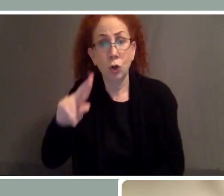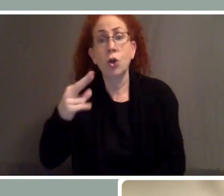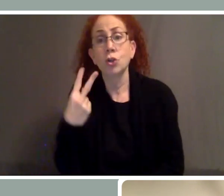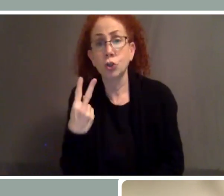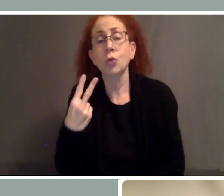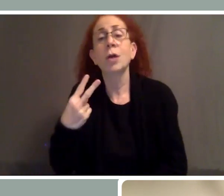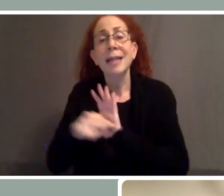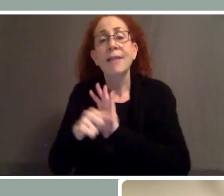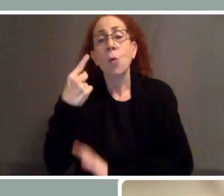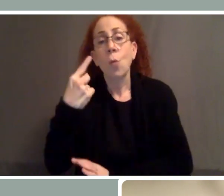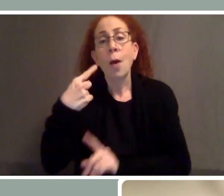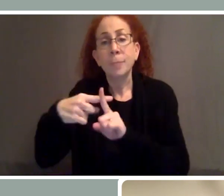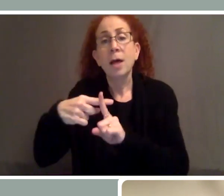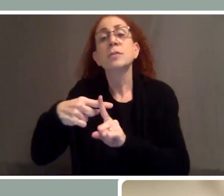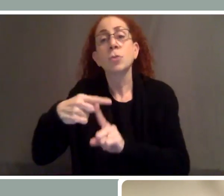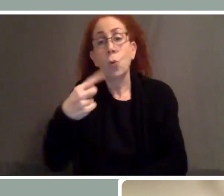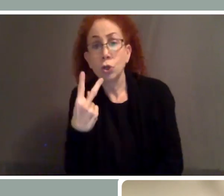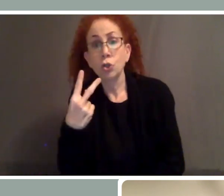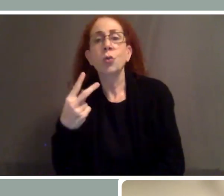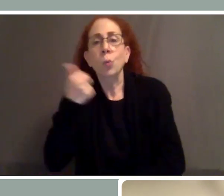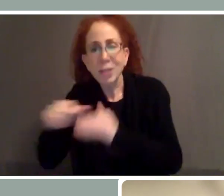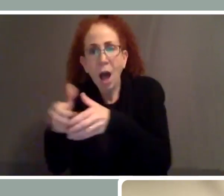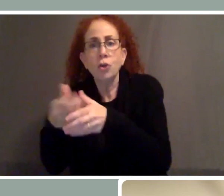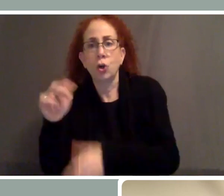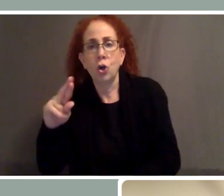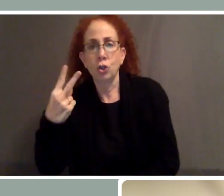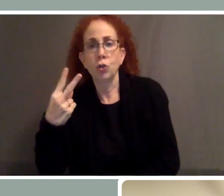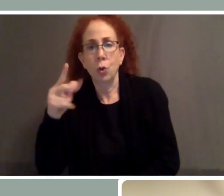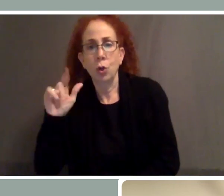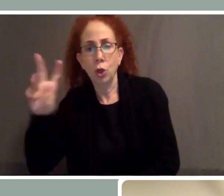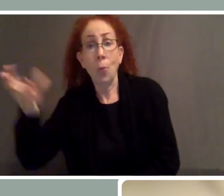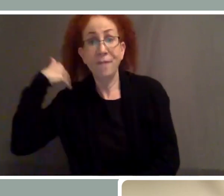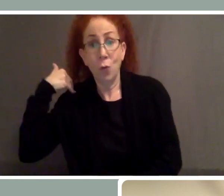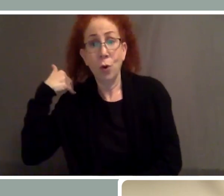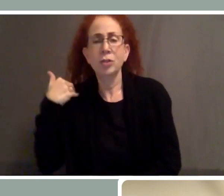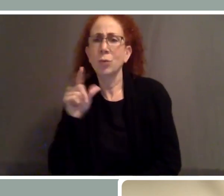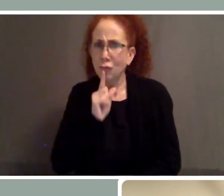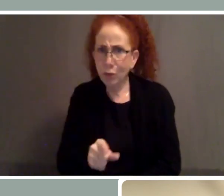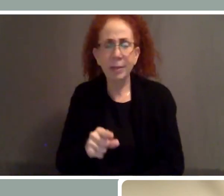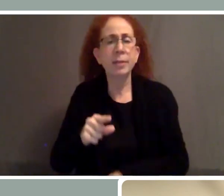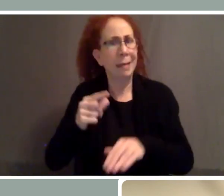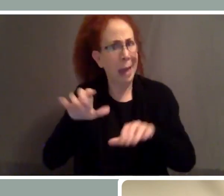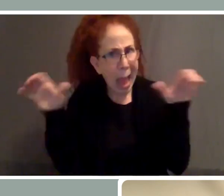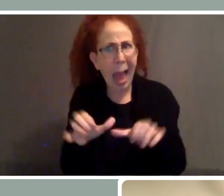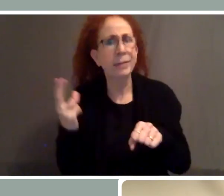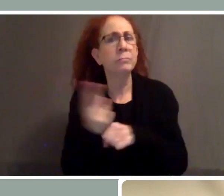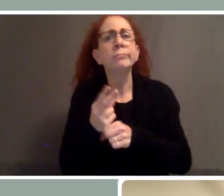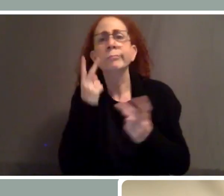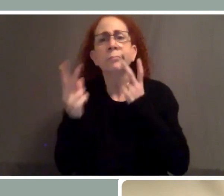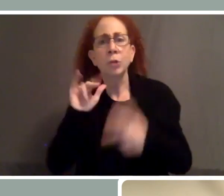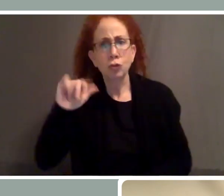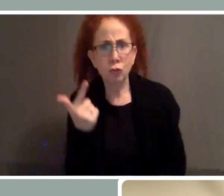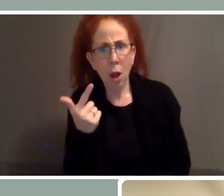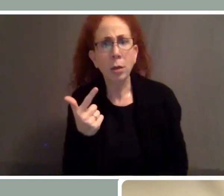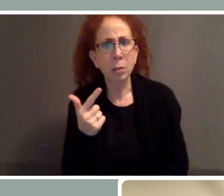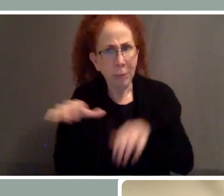or 0 classified as HER2 low. So it's a really, really active drug. And